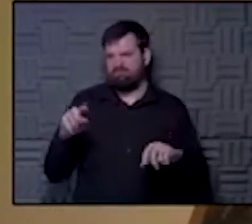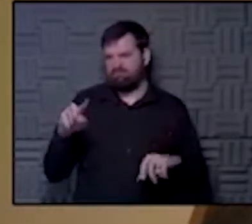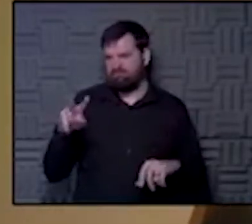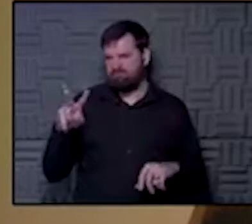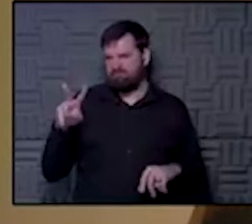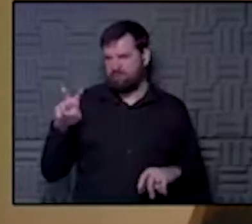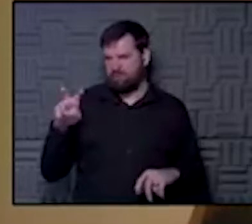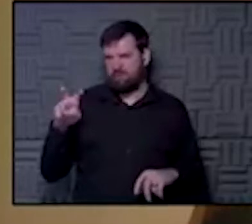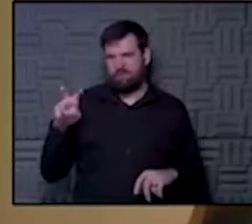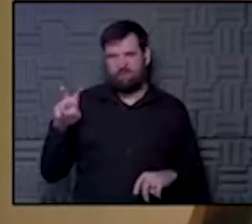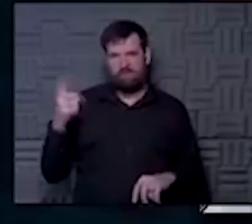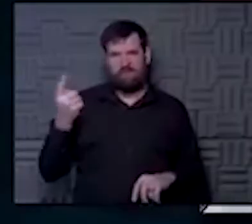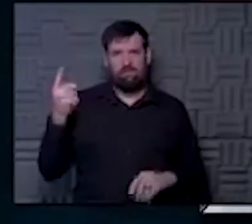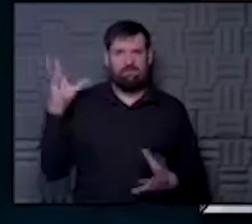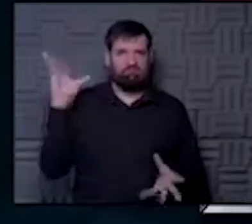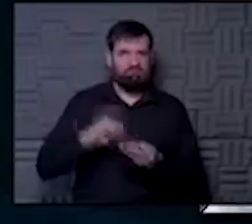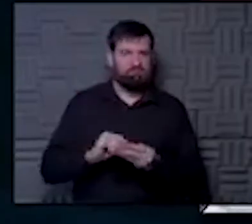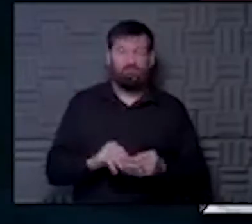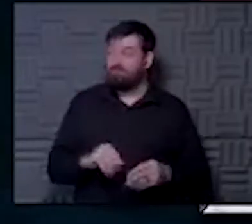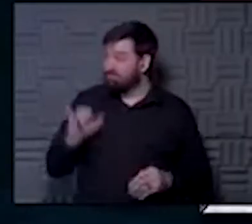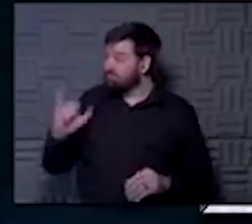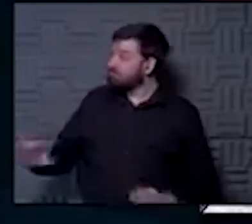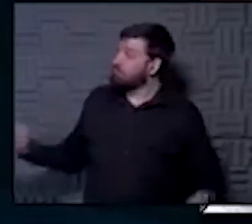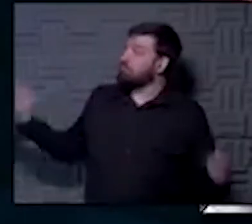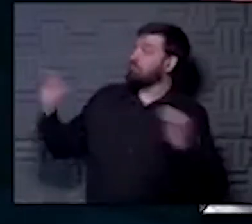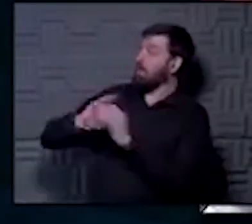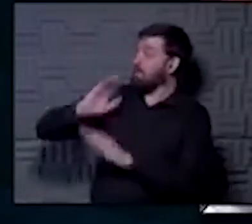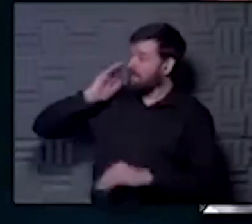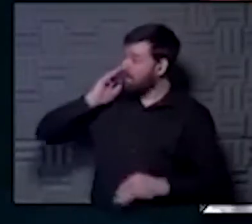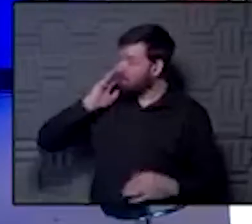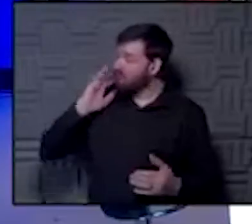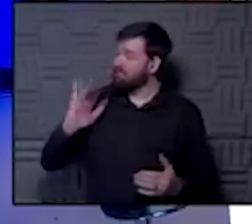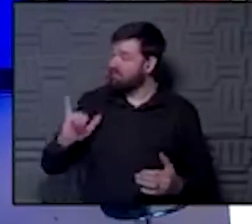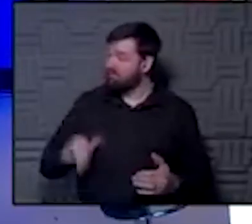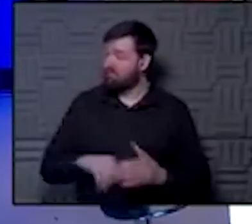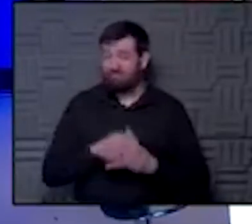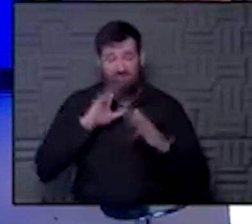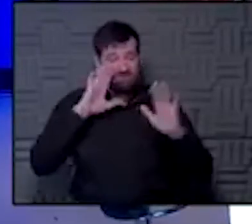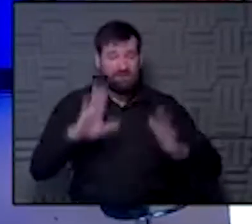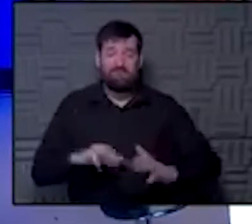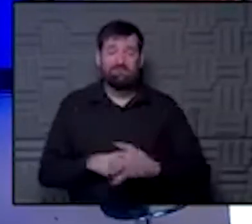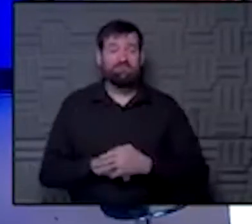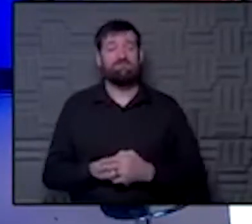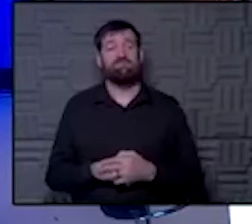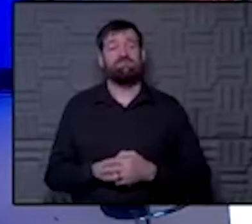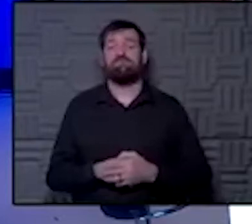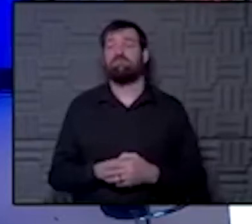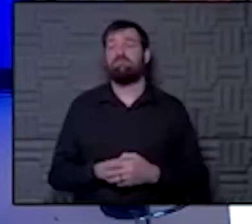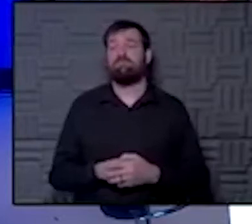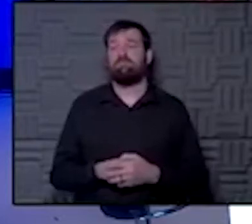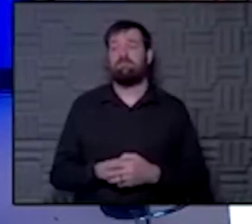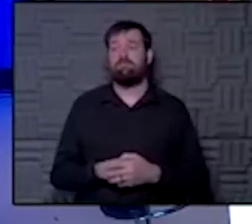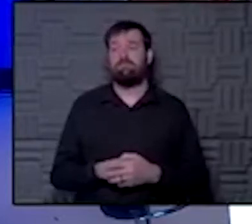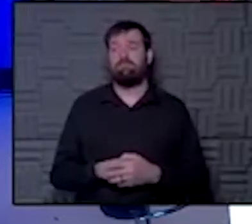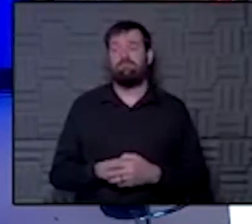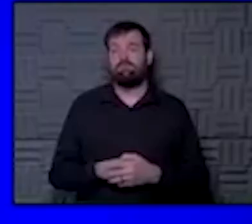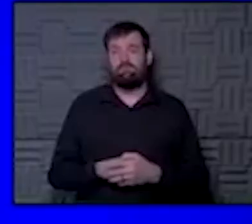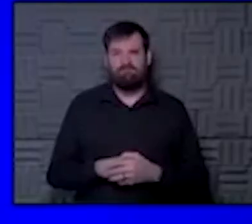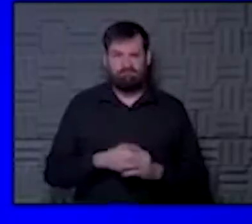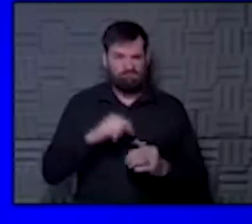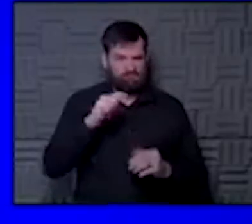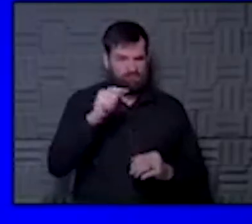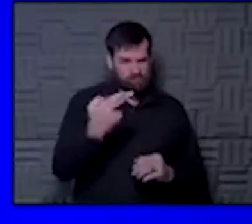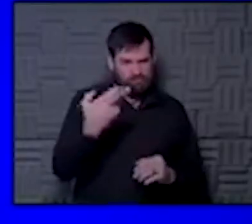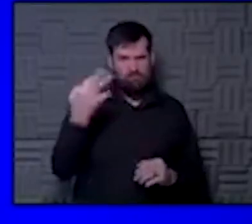vials total currently. That's awesome. That's more than I knew, so that's great. Yeah, and so, there was, we didn't do anything Thursday,